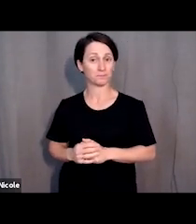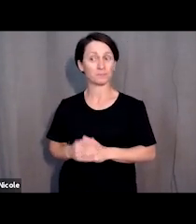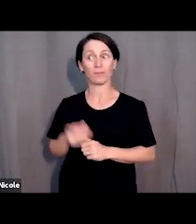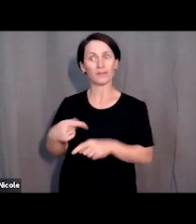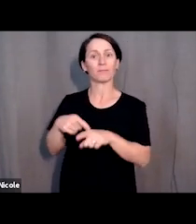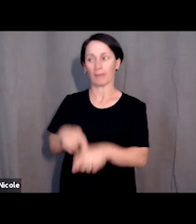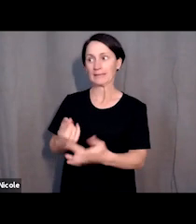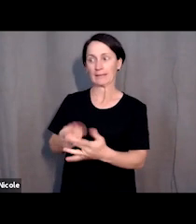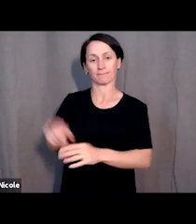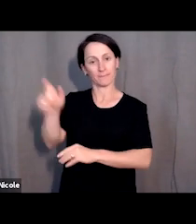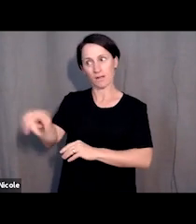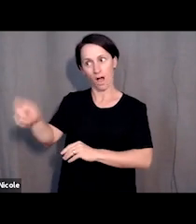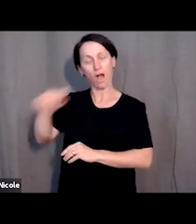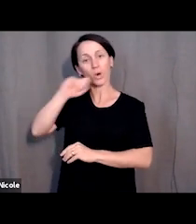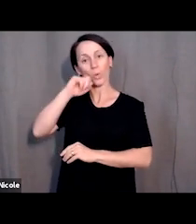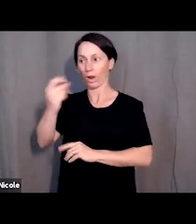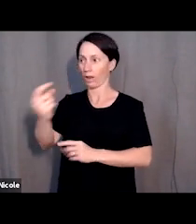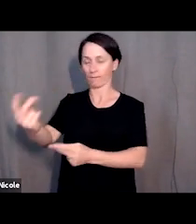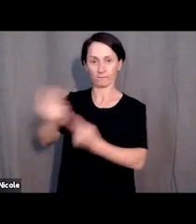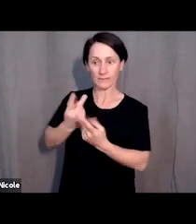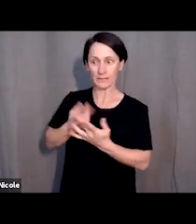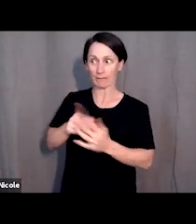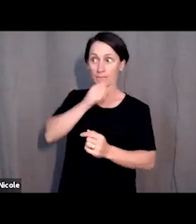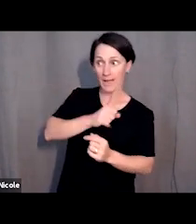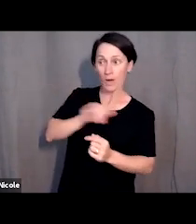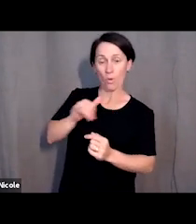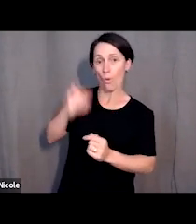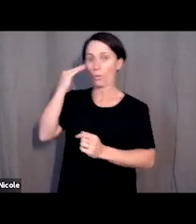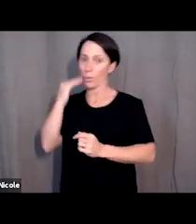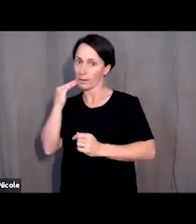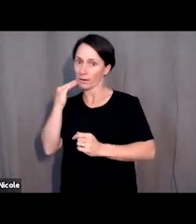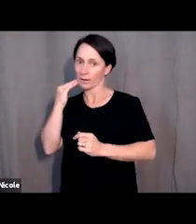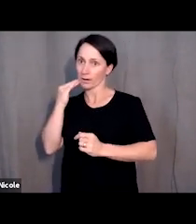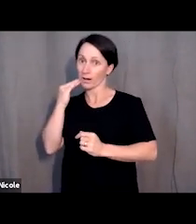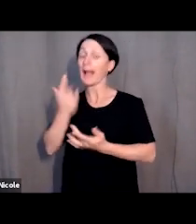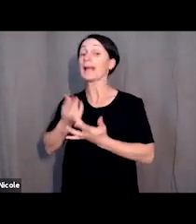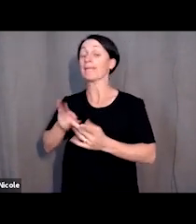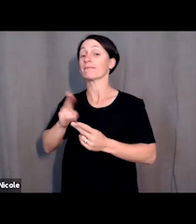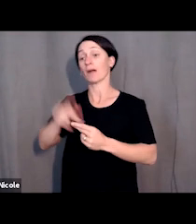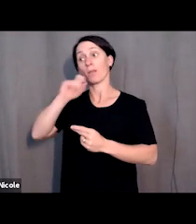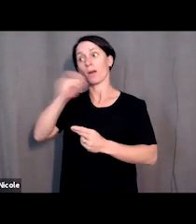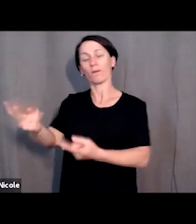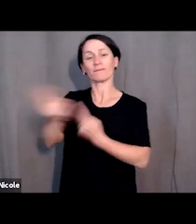whether somebody would access them with a severe mental illness, would access them in the first place and would return.